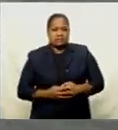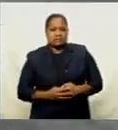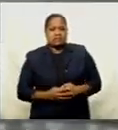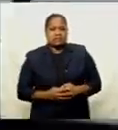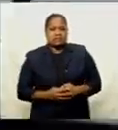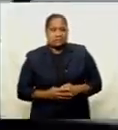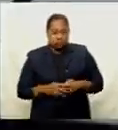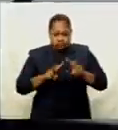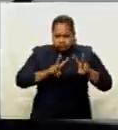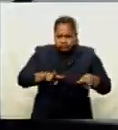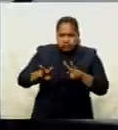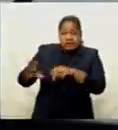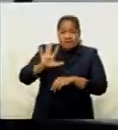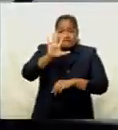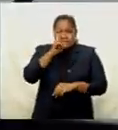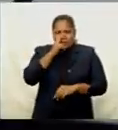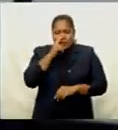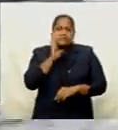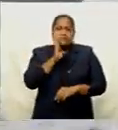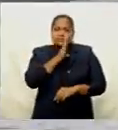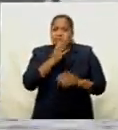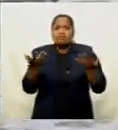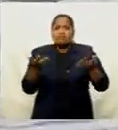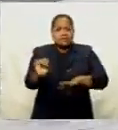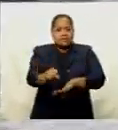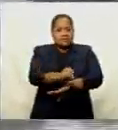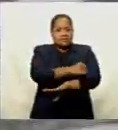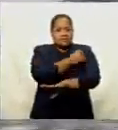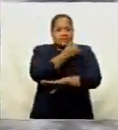And search on for 5 missing at sea.